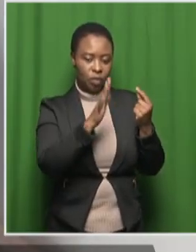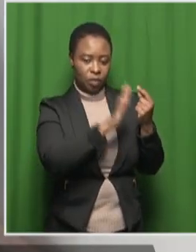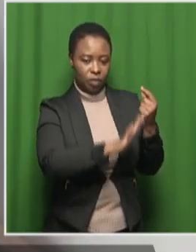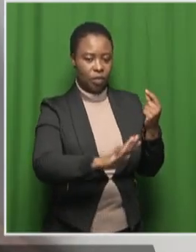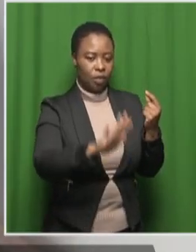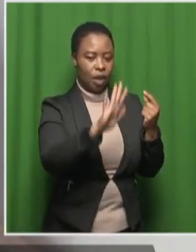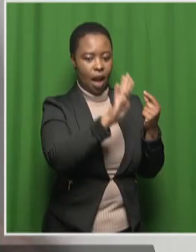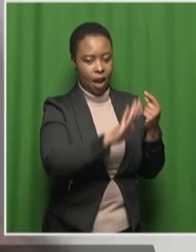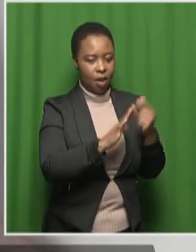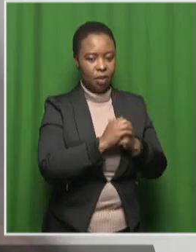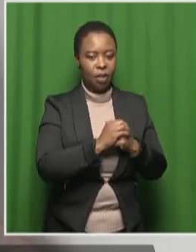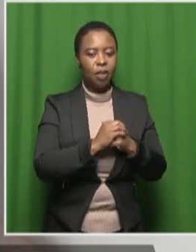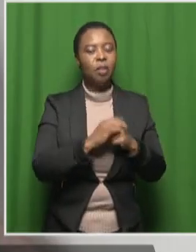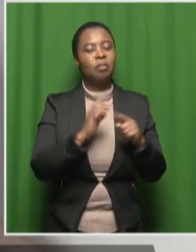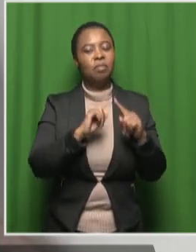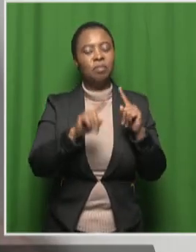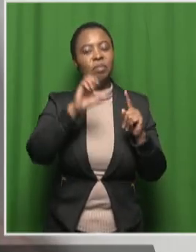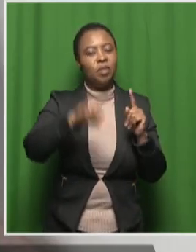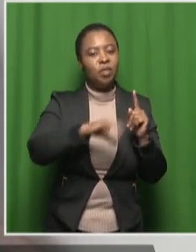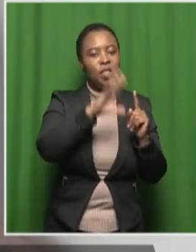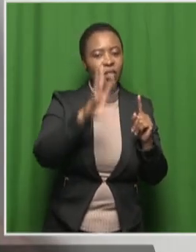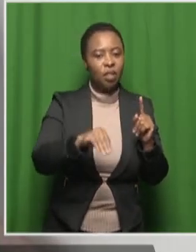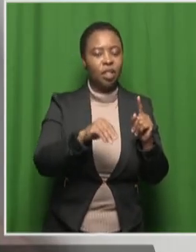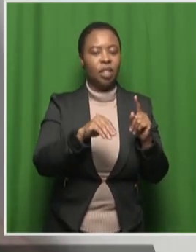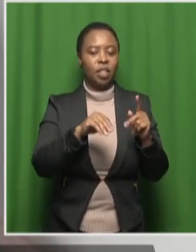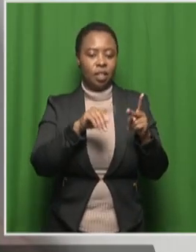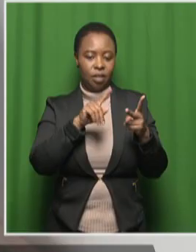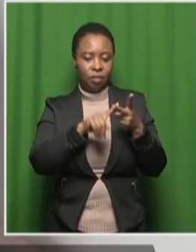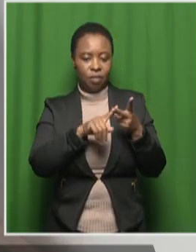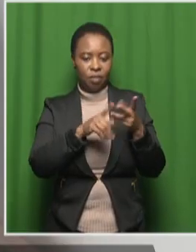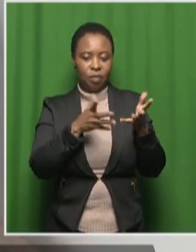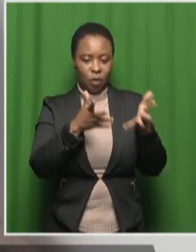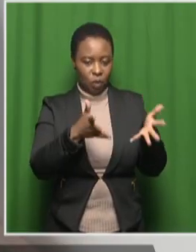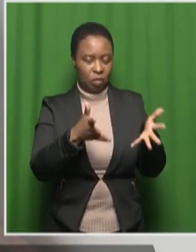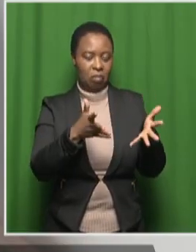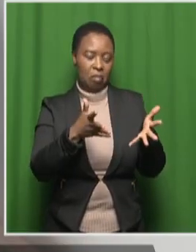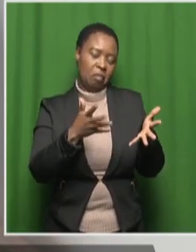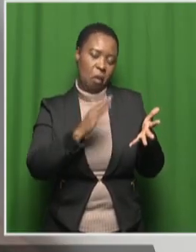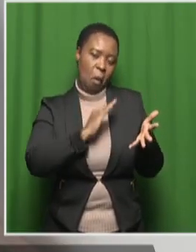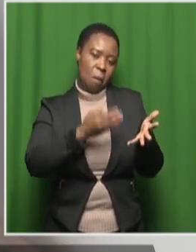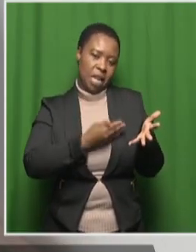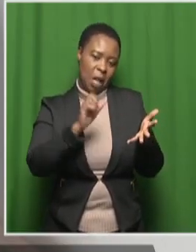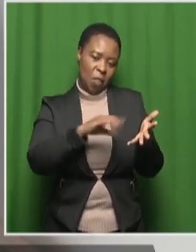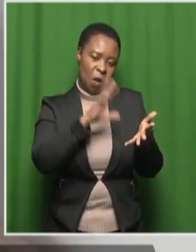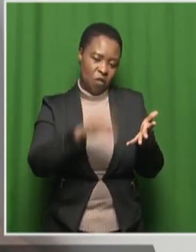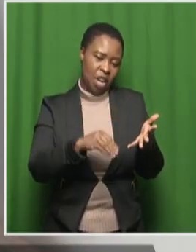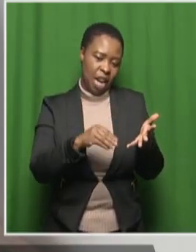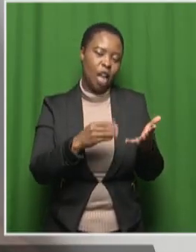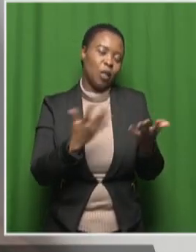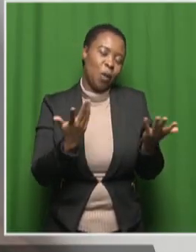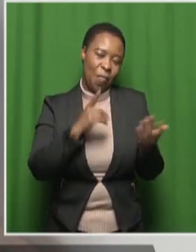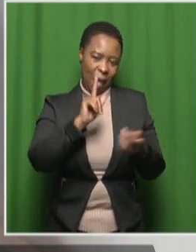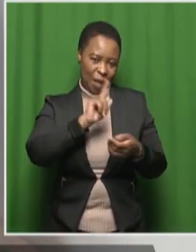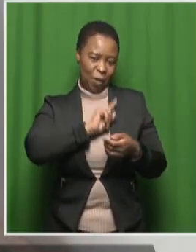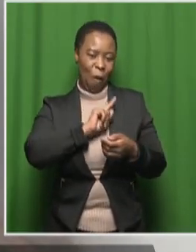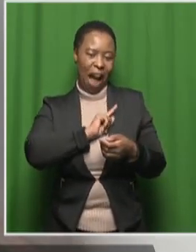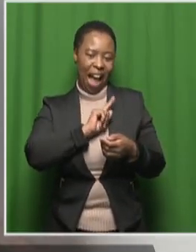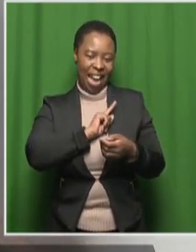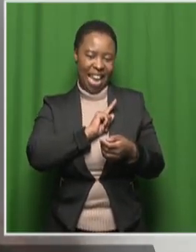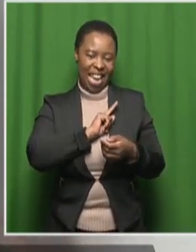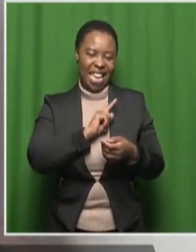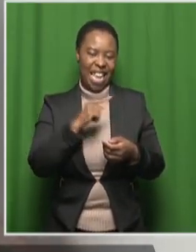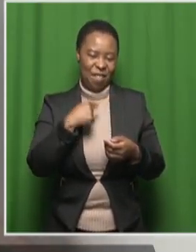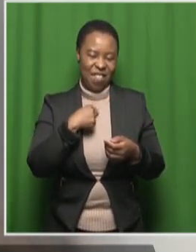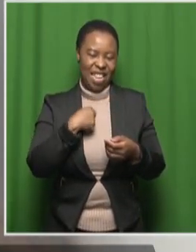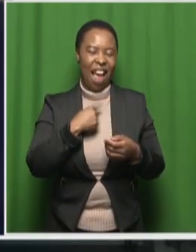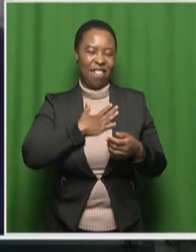many South African women is incredible for me. And I think, yeah, that's probably why I'm feeling really good this